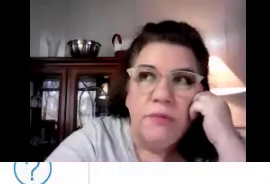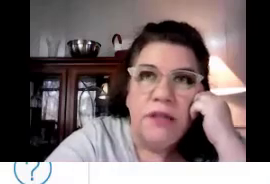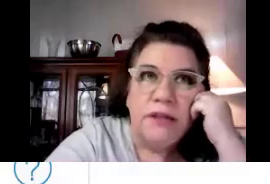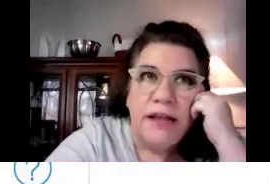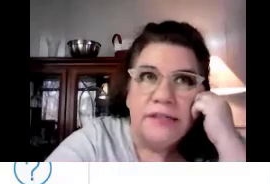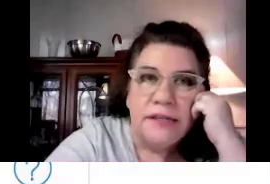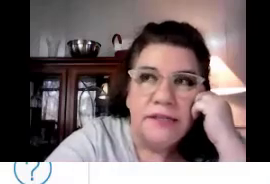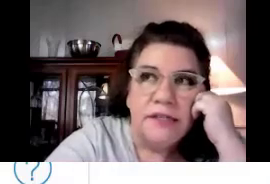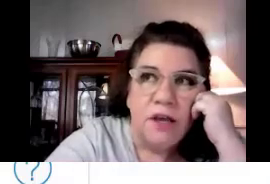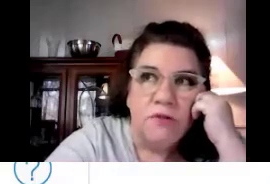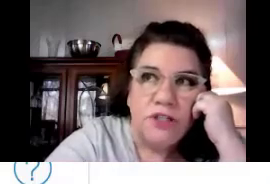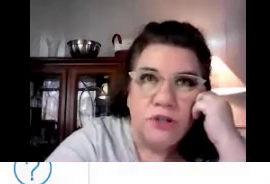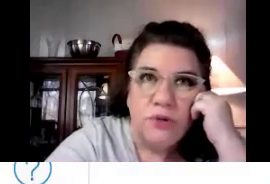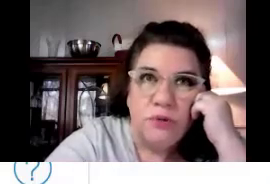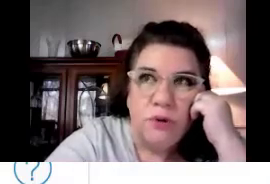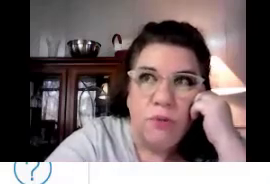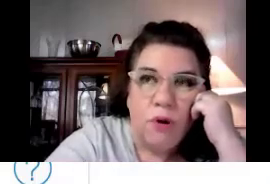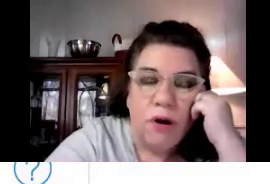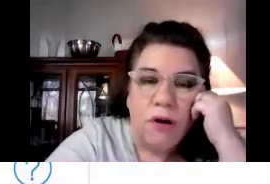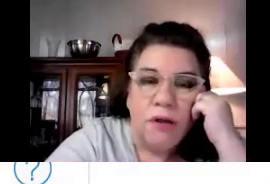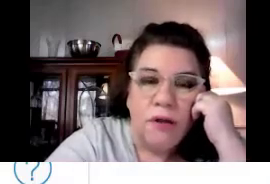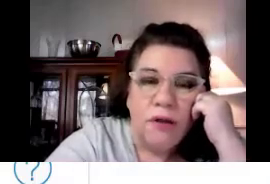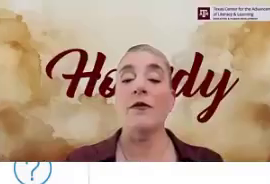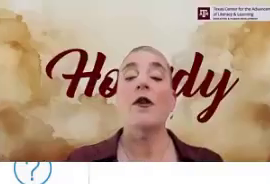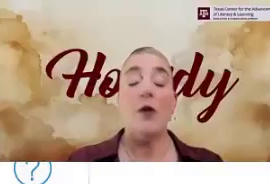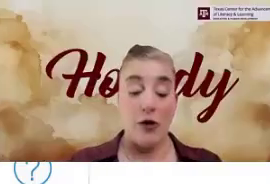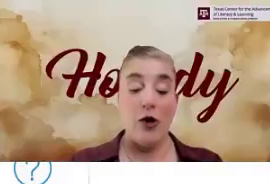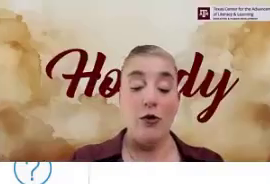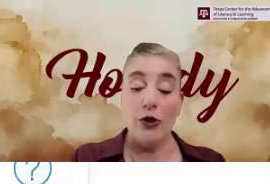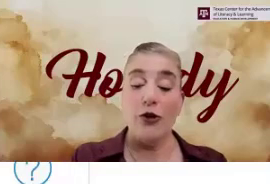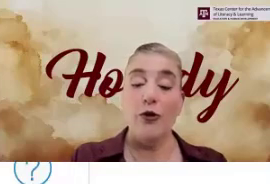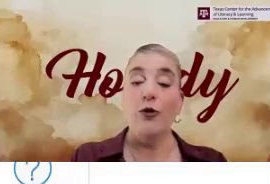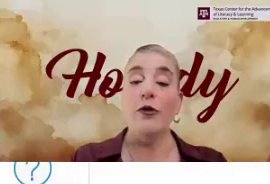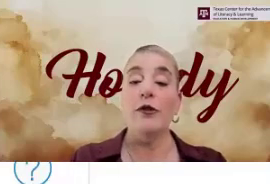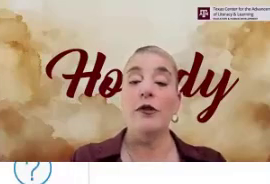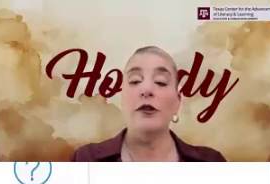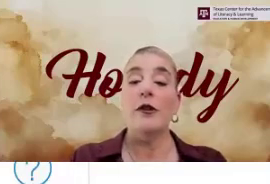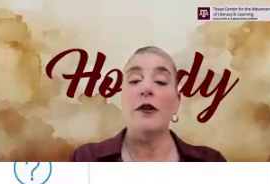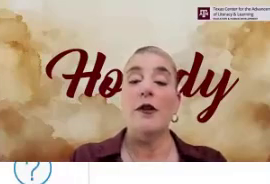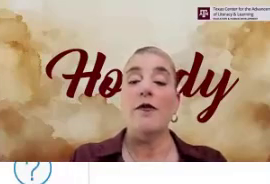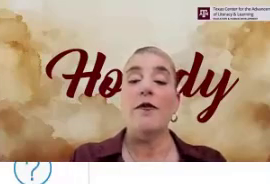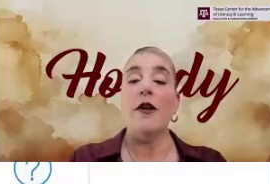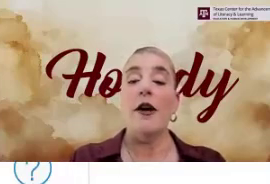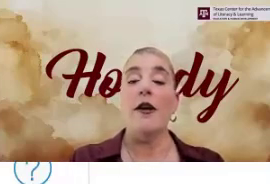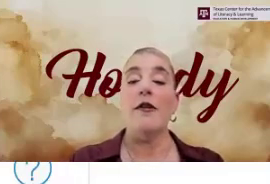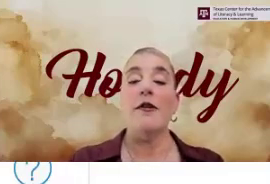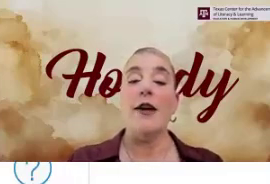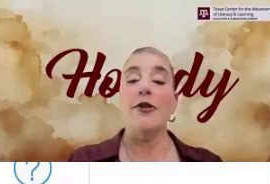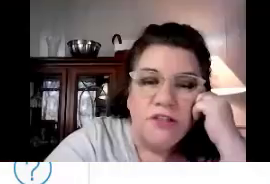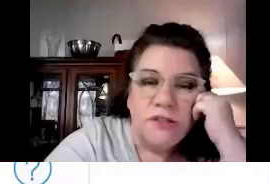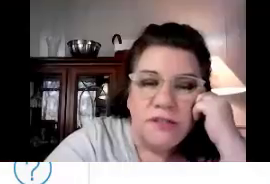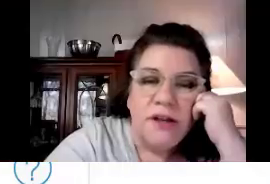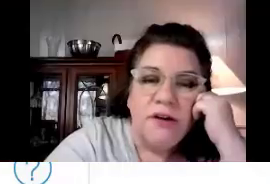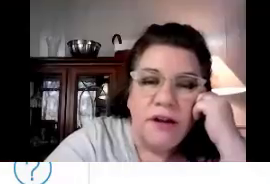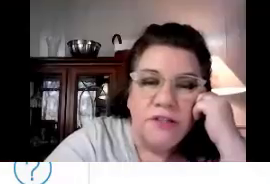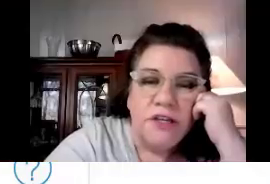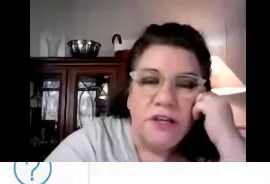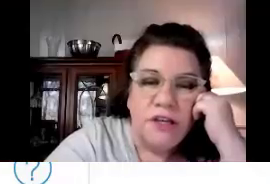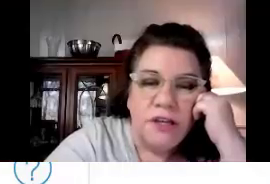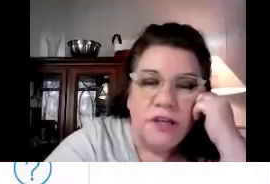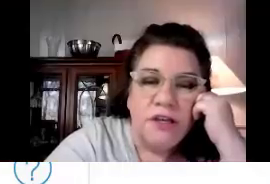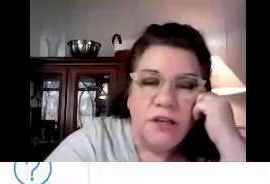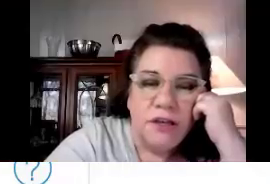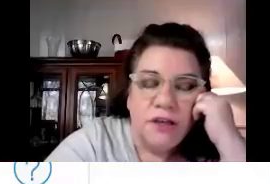So the link would be in the last sentence, the go to learn more. Go to the National Center